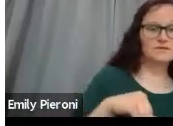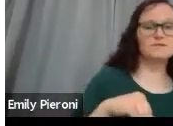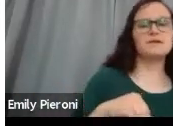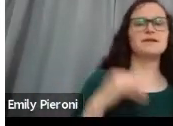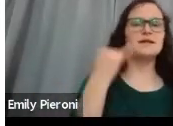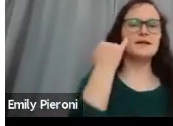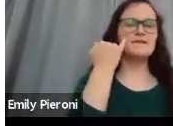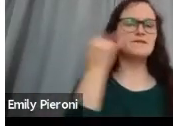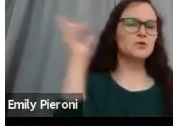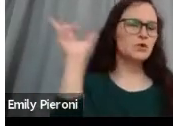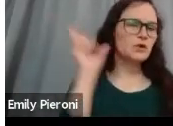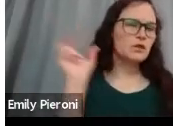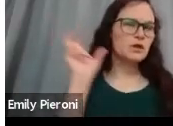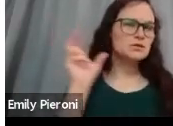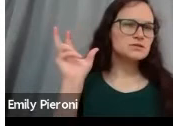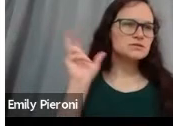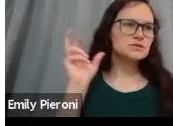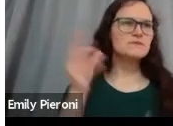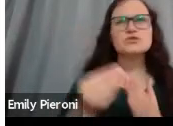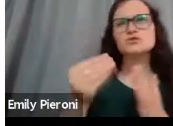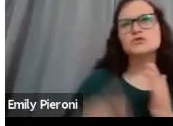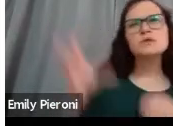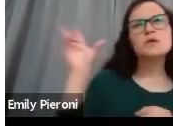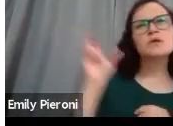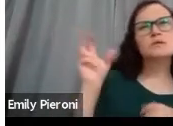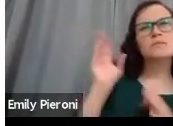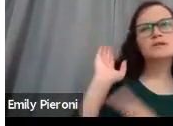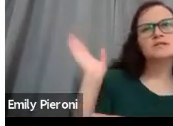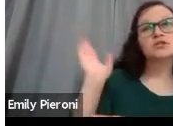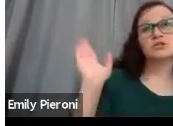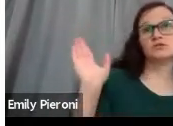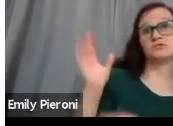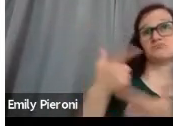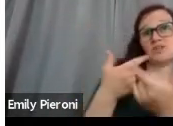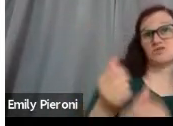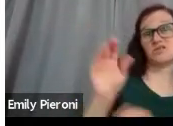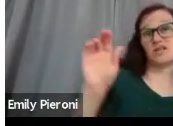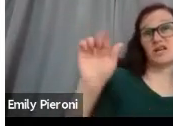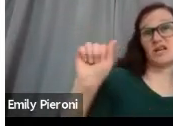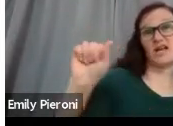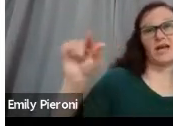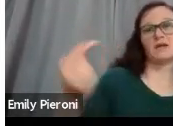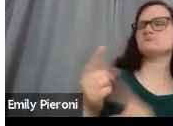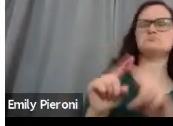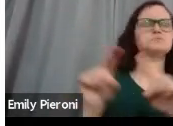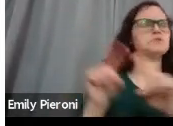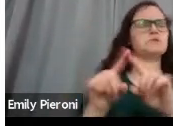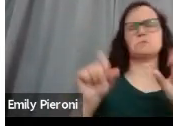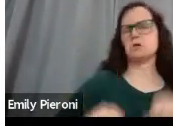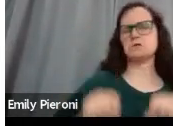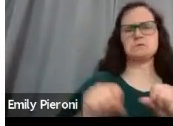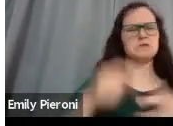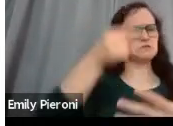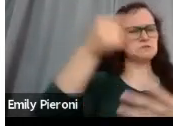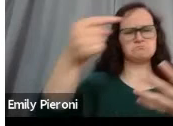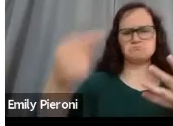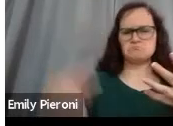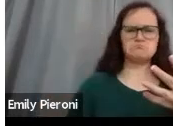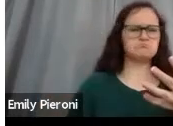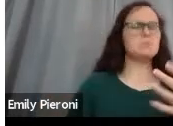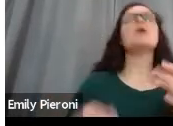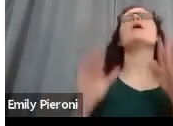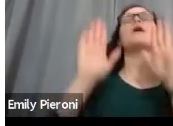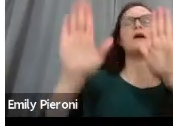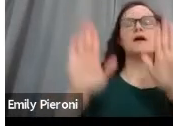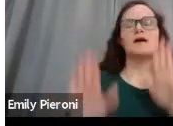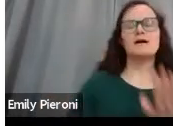and you're interested in ag, there's a whole realm of possibilities at all the major great institutions in New Mexico.